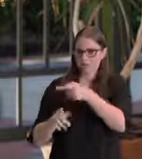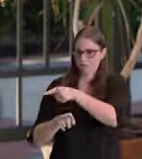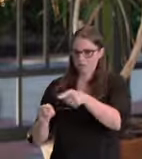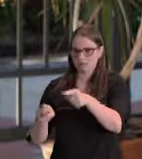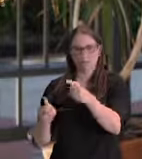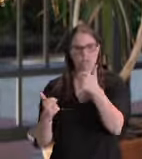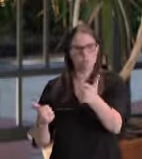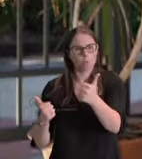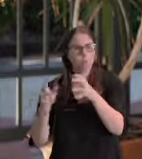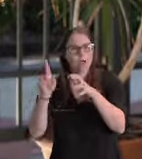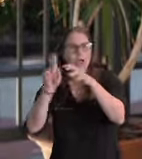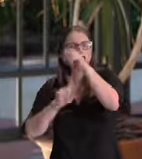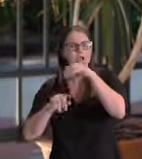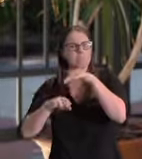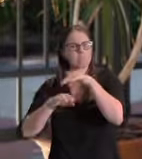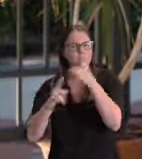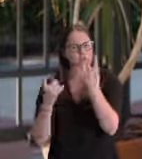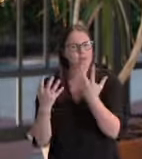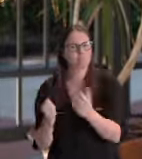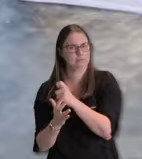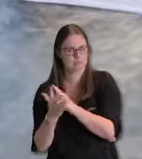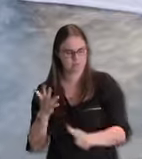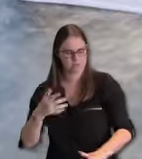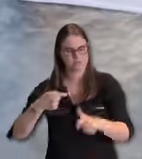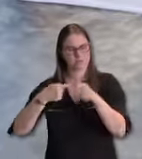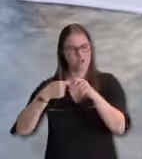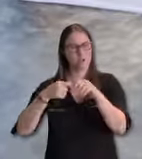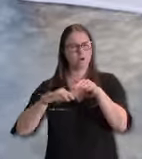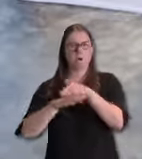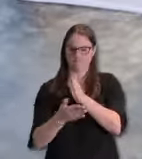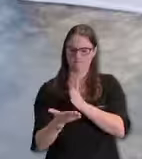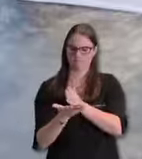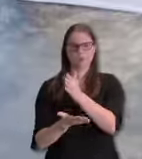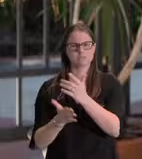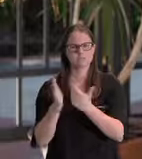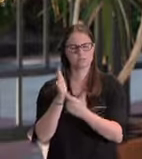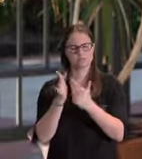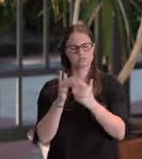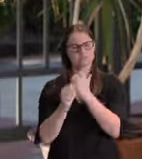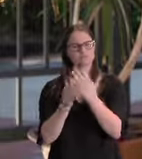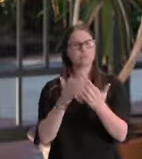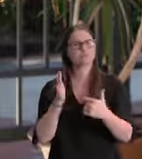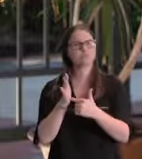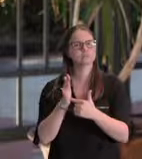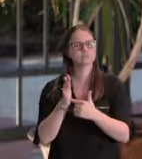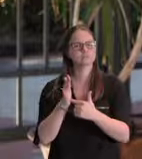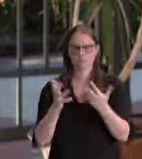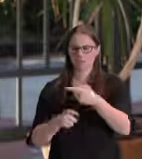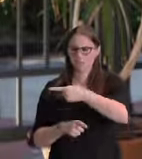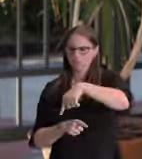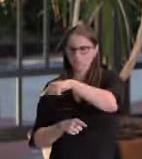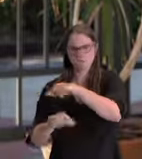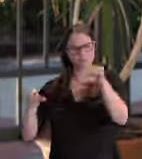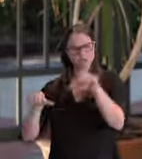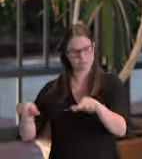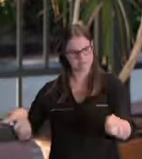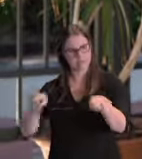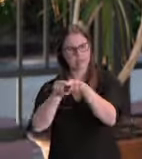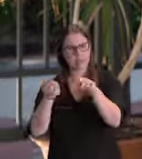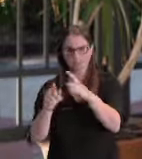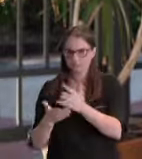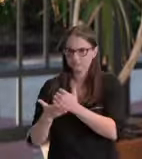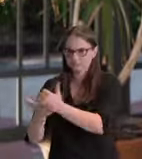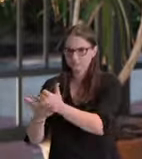with disability. The first is rights, where people with disability have the same rights to housing assistance as other